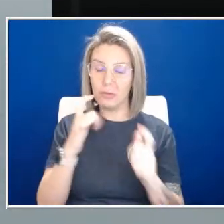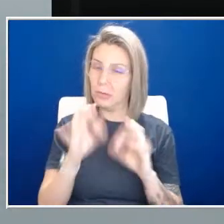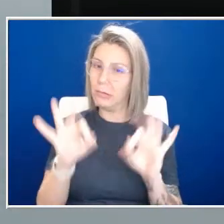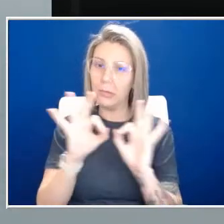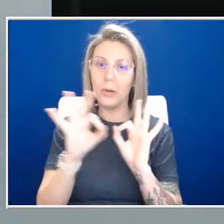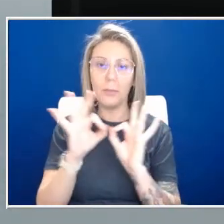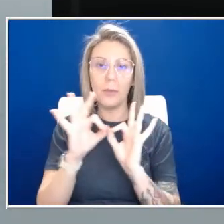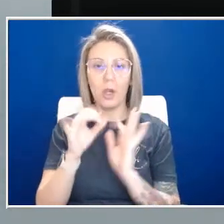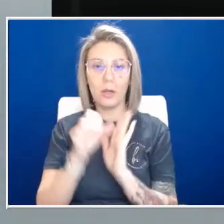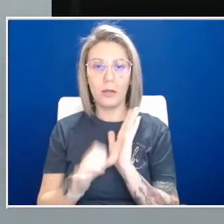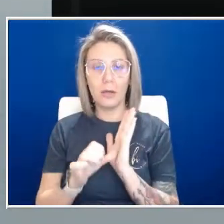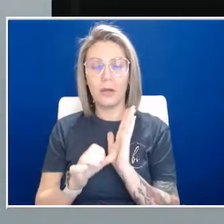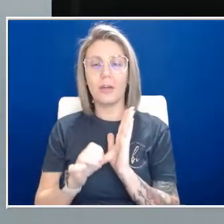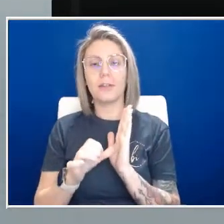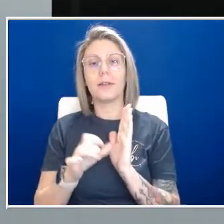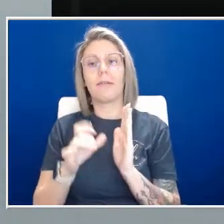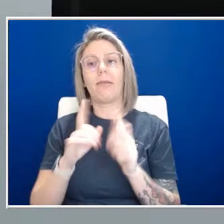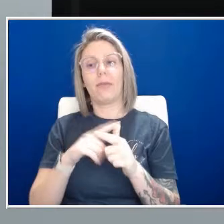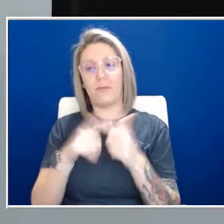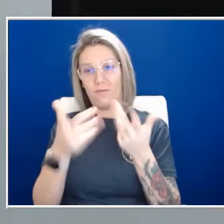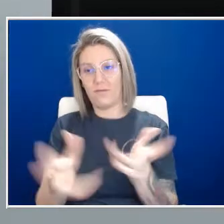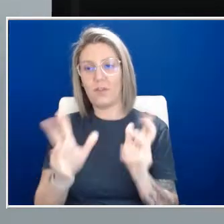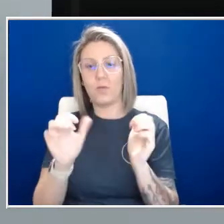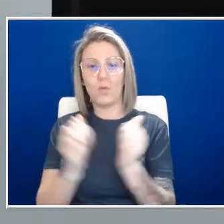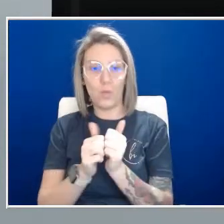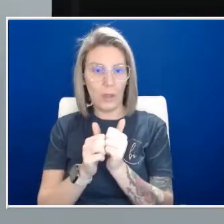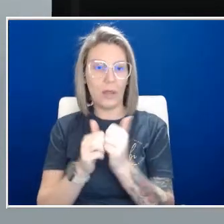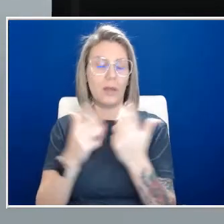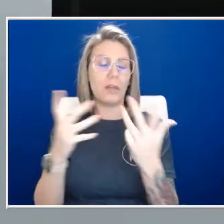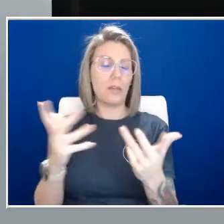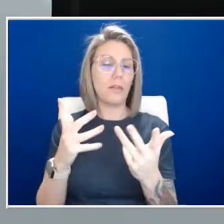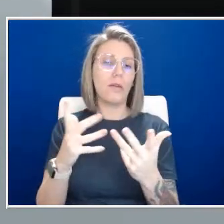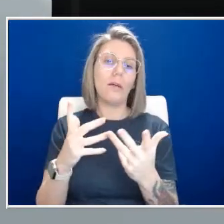radiation, and you see that cancer just came roaring back, and that was the